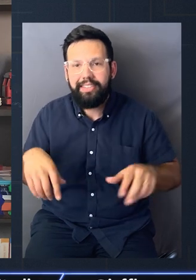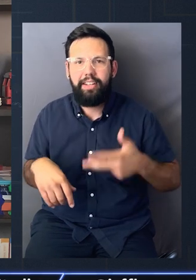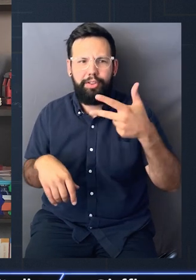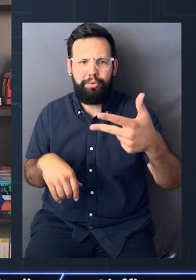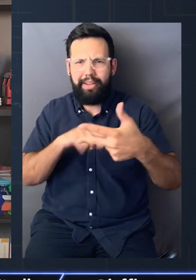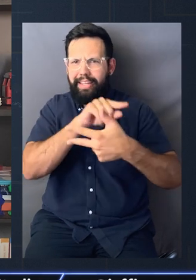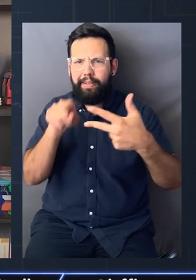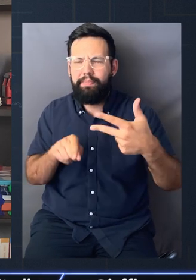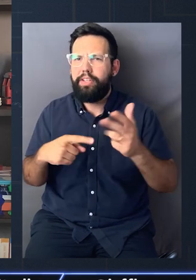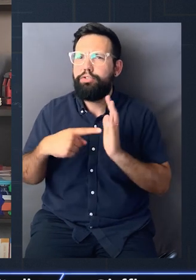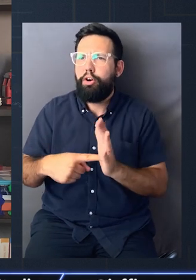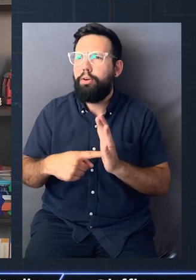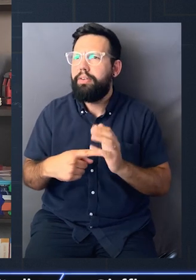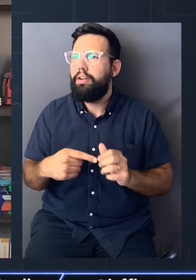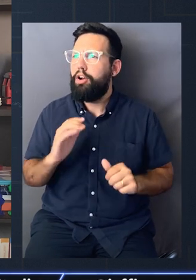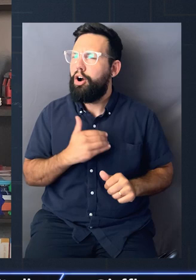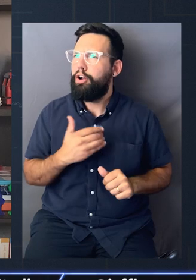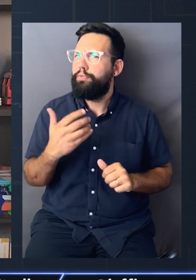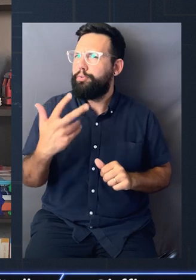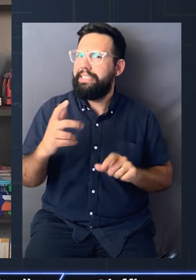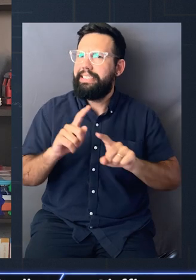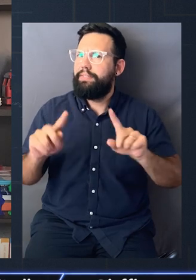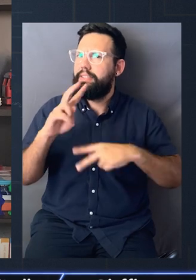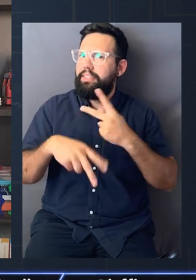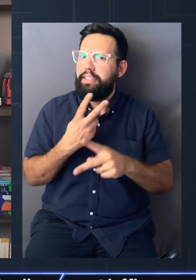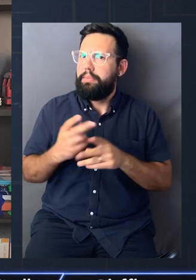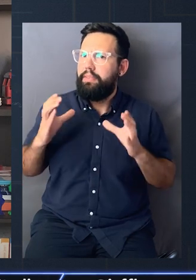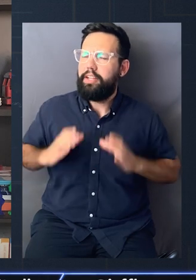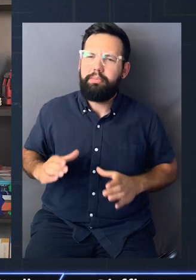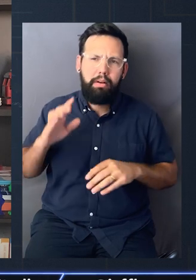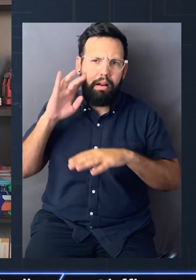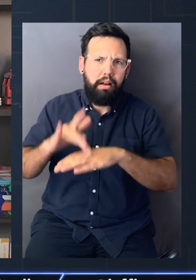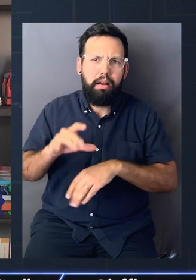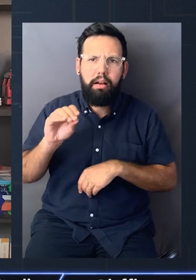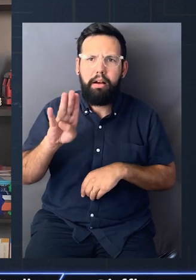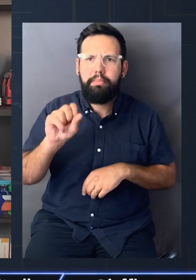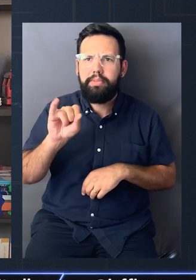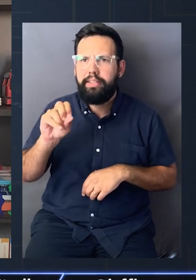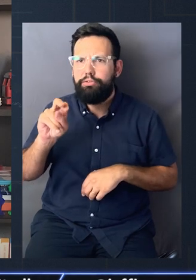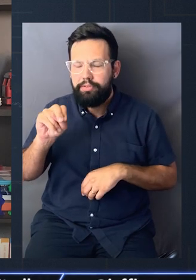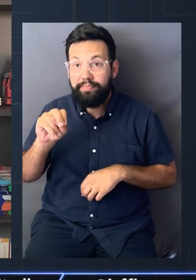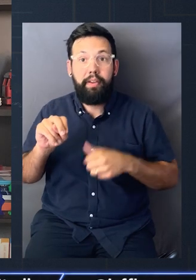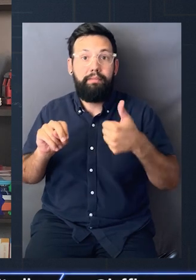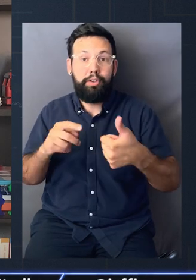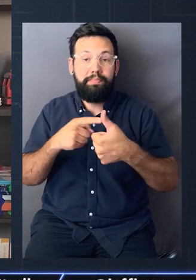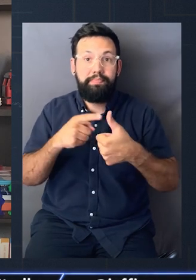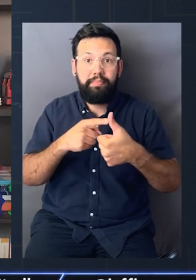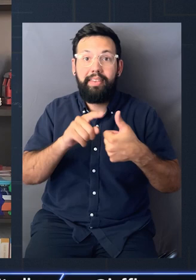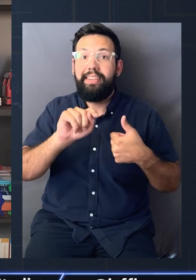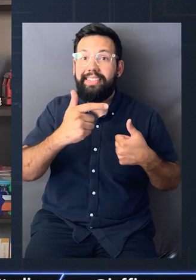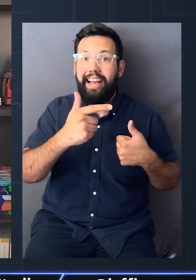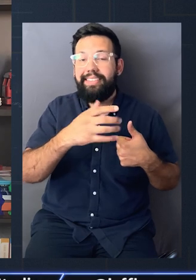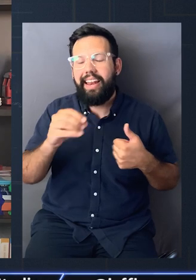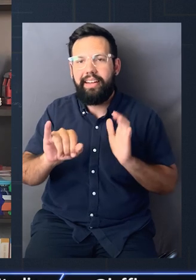think that they show really 3 different types or levels of customer obsession. The first one is tags and